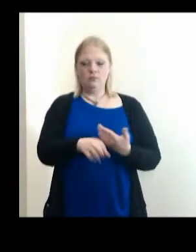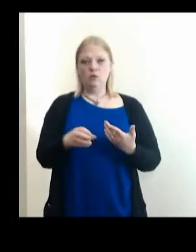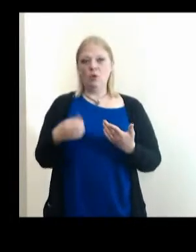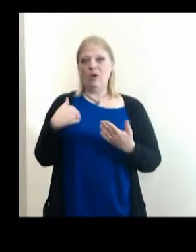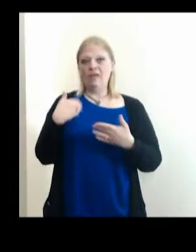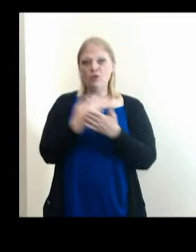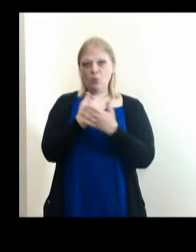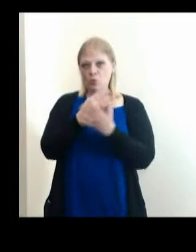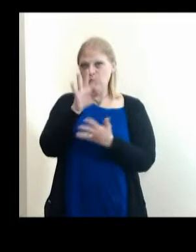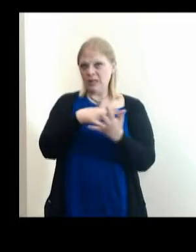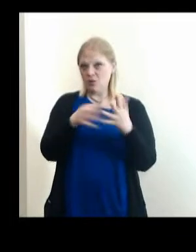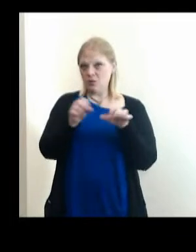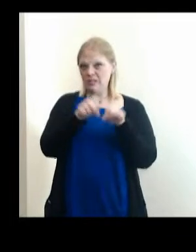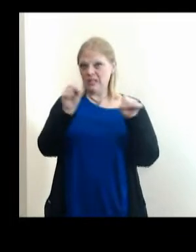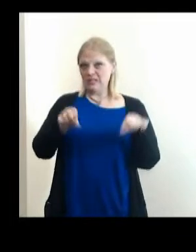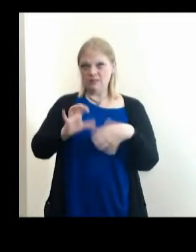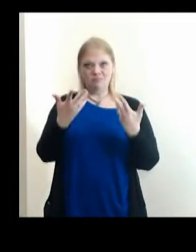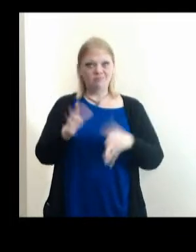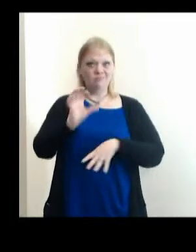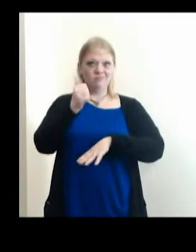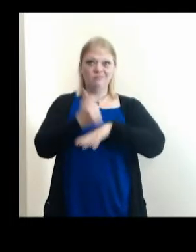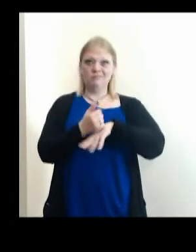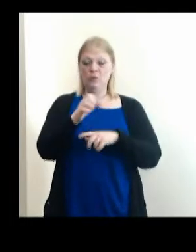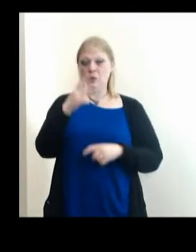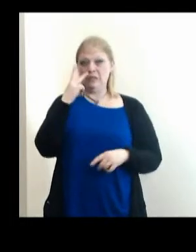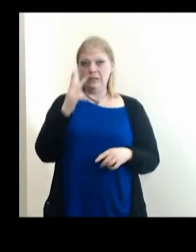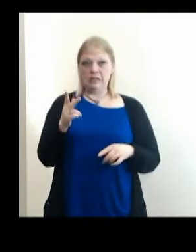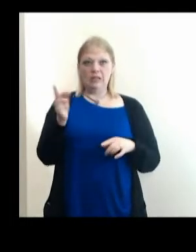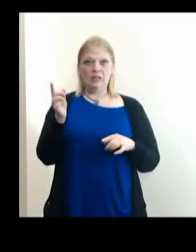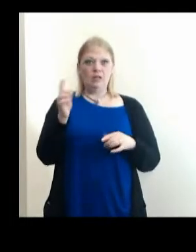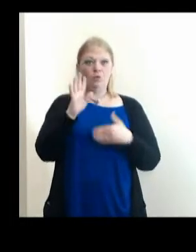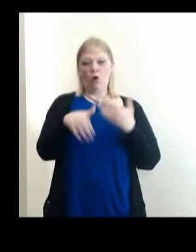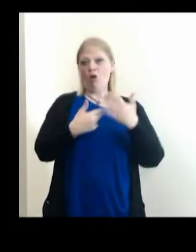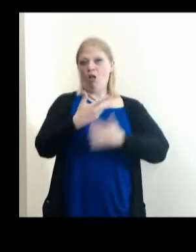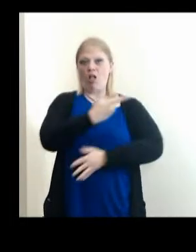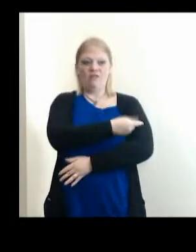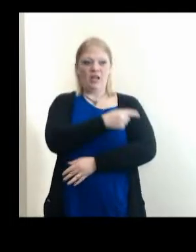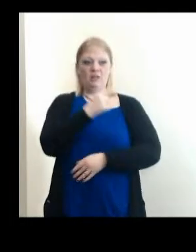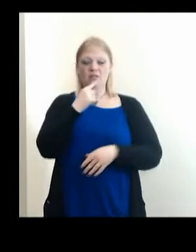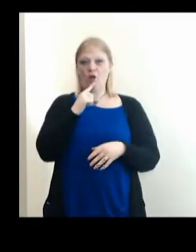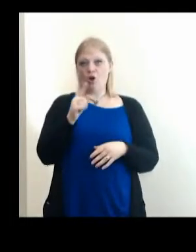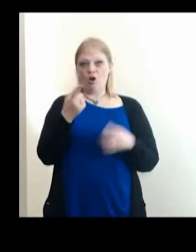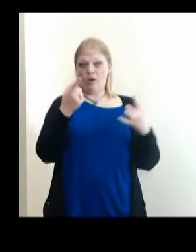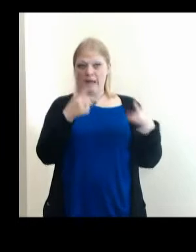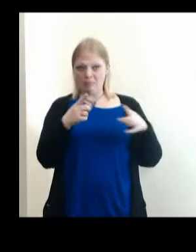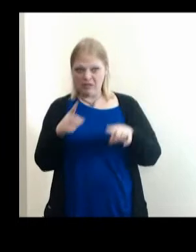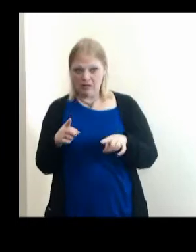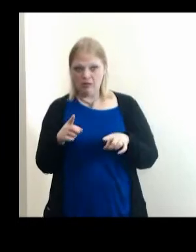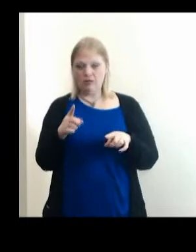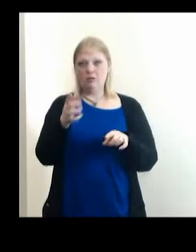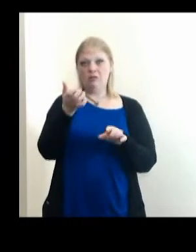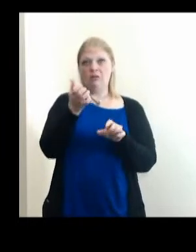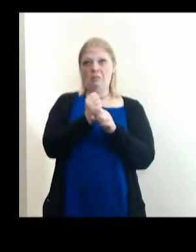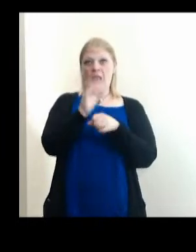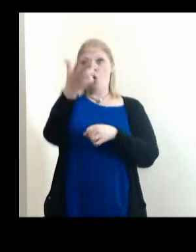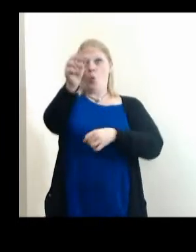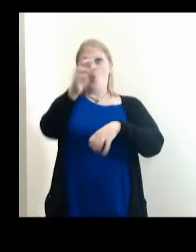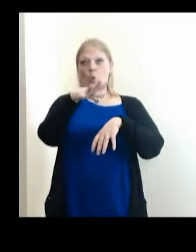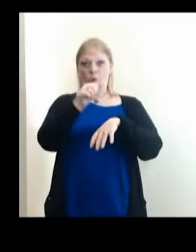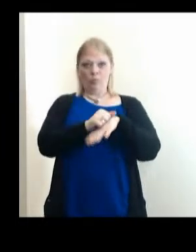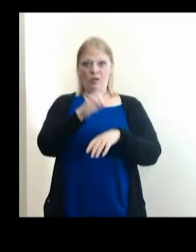new scheduling system in place, so you can see where all our vaccinations are occurring and make your own appointments